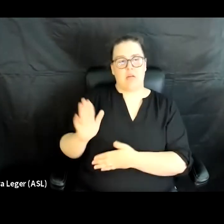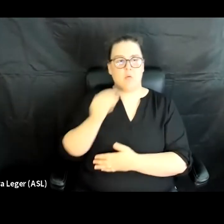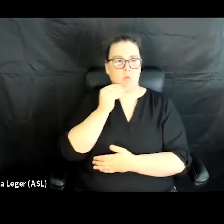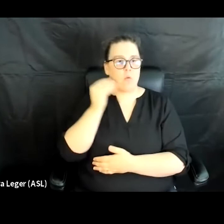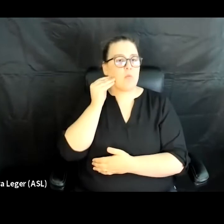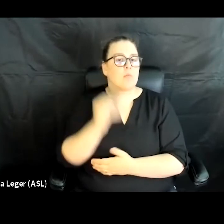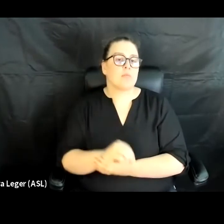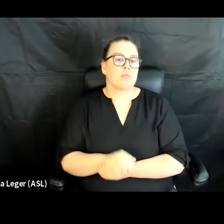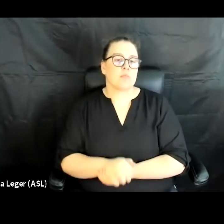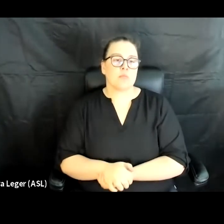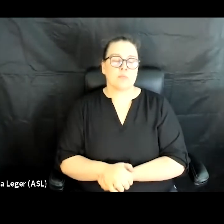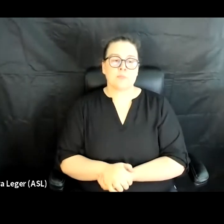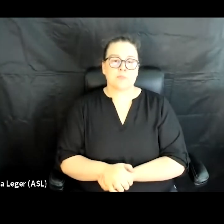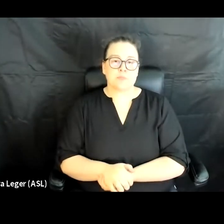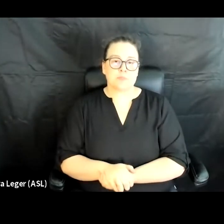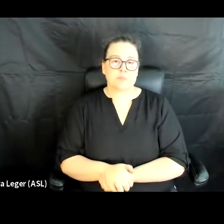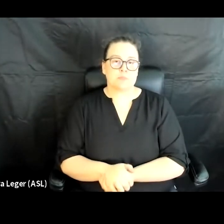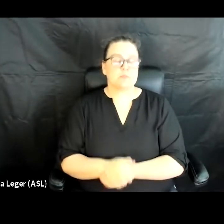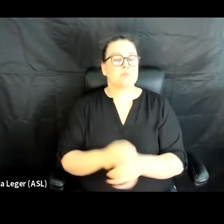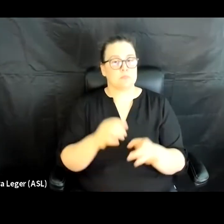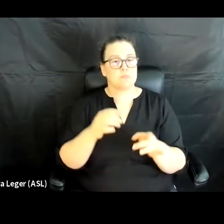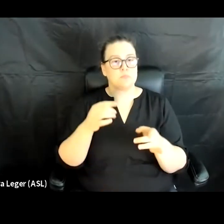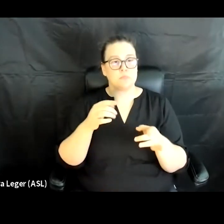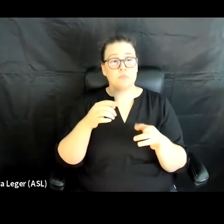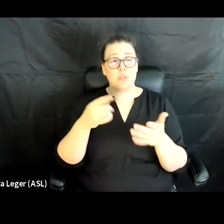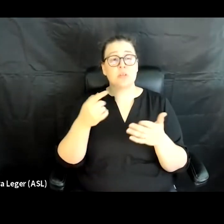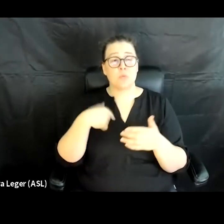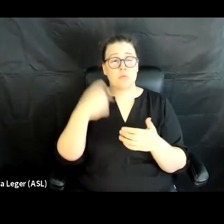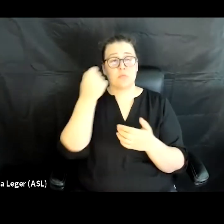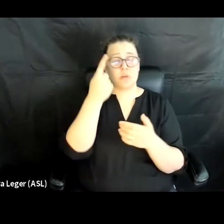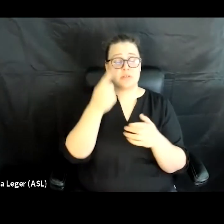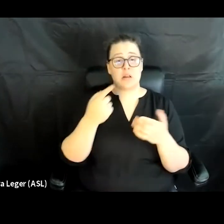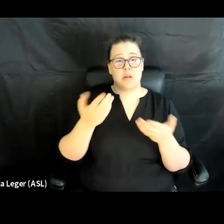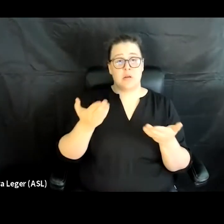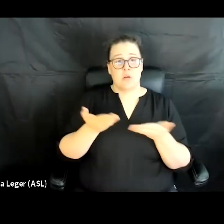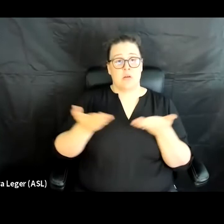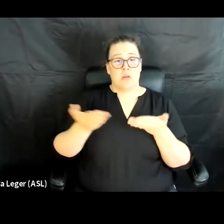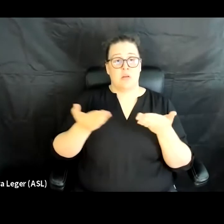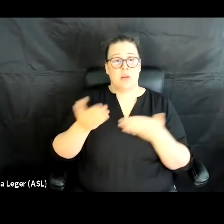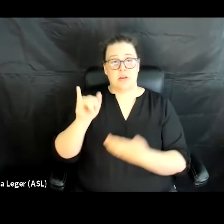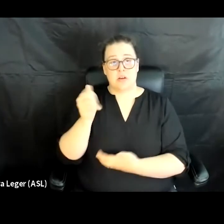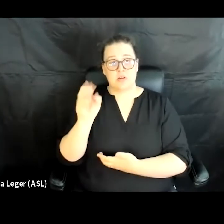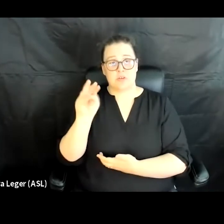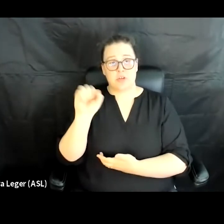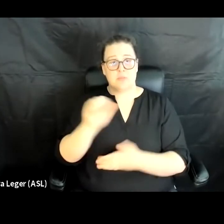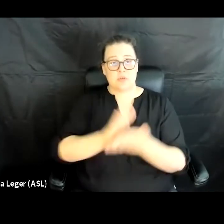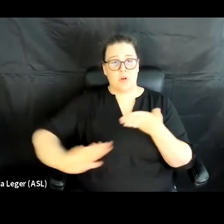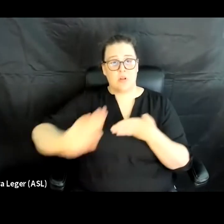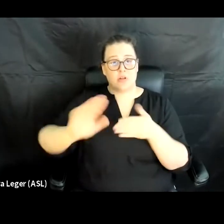this in mind that William James College launched the Behavioral Health Service Corps. And the Behavioral